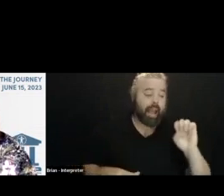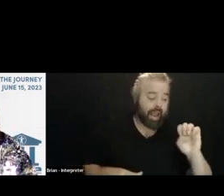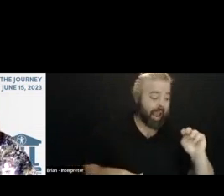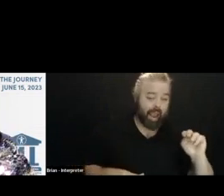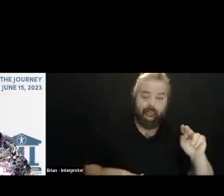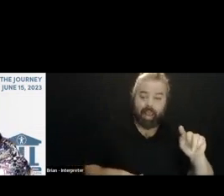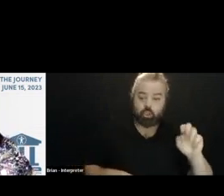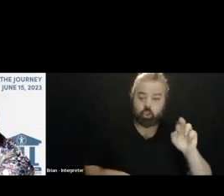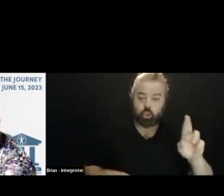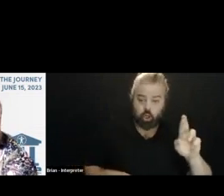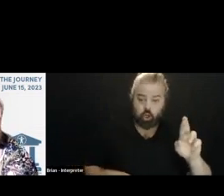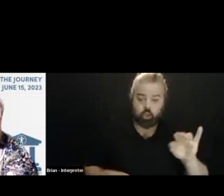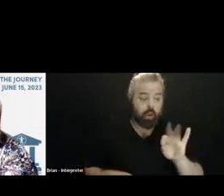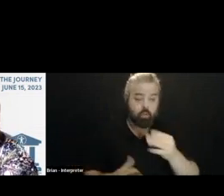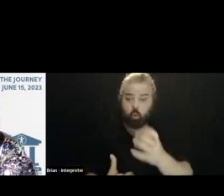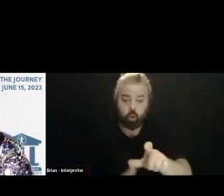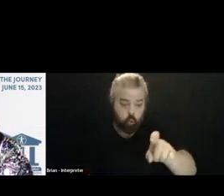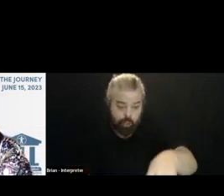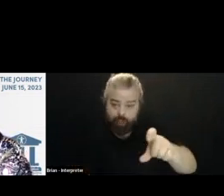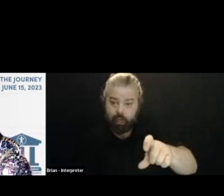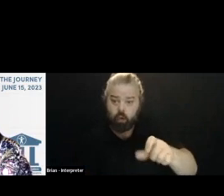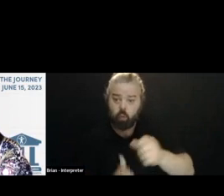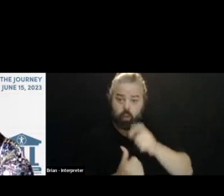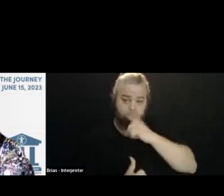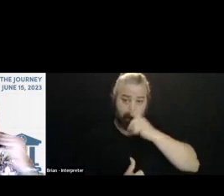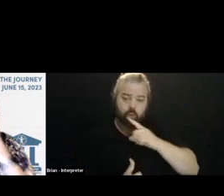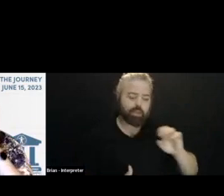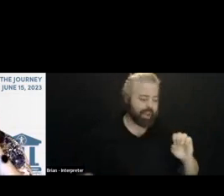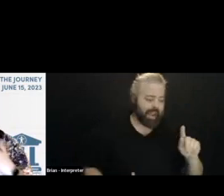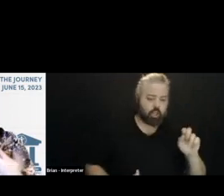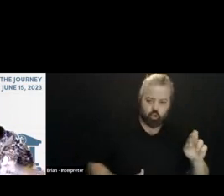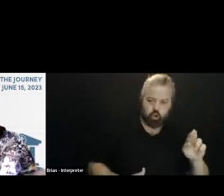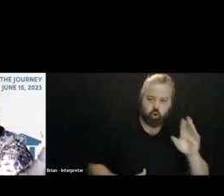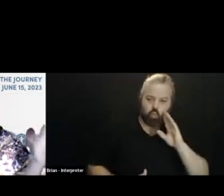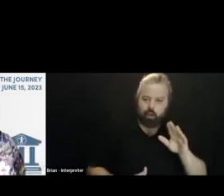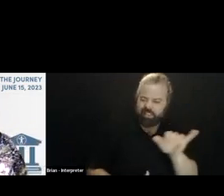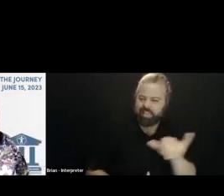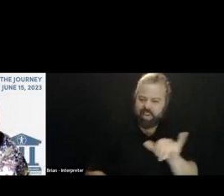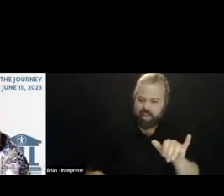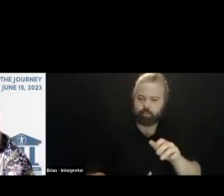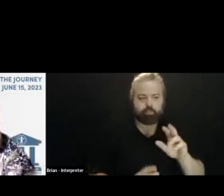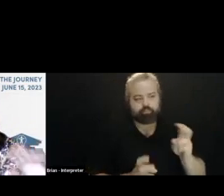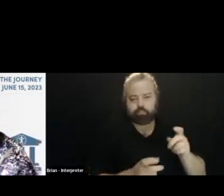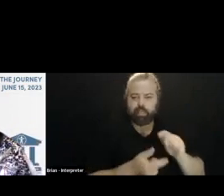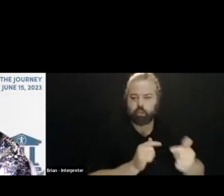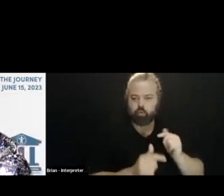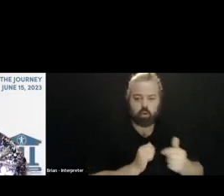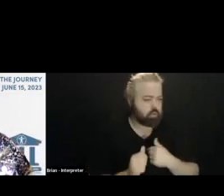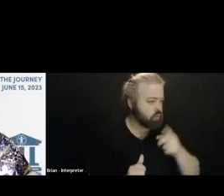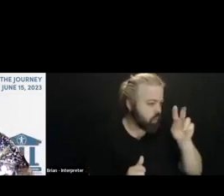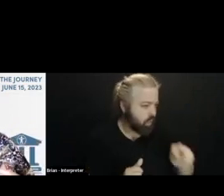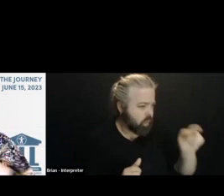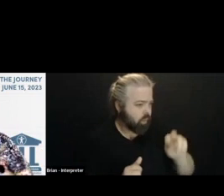would click on with a mouse, you hit enter to try to interact with it. Okay, so I'm not seeing any major